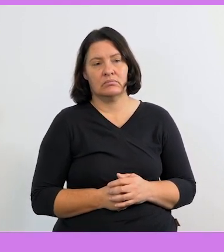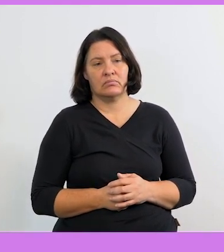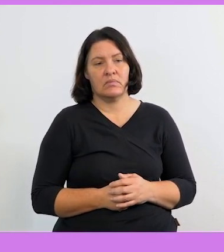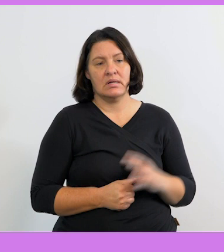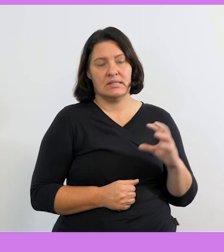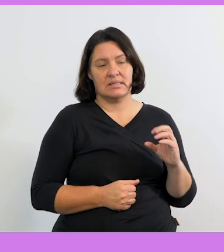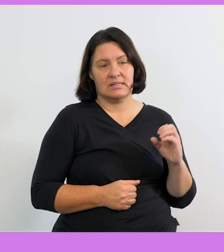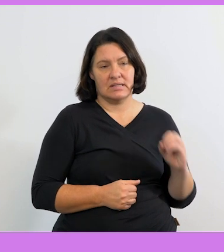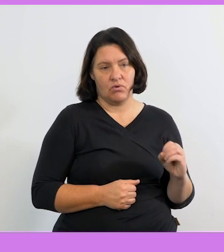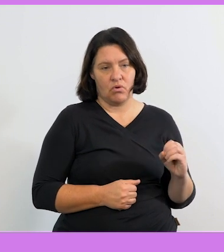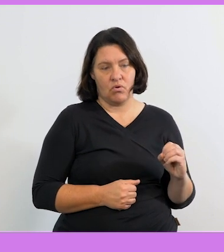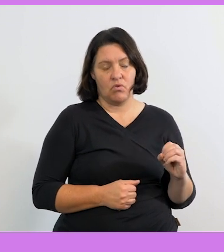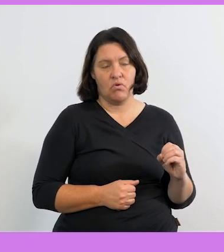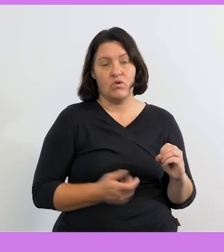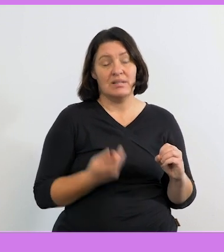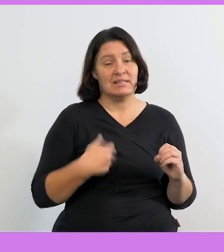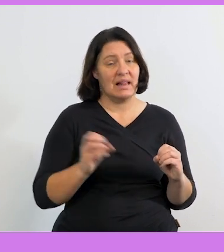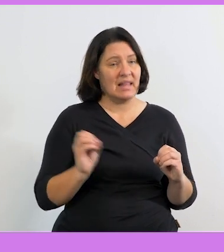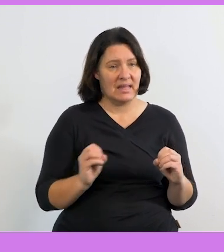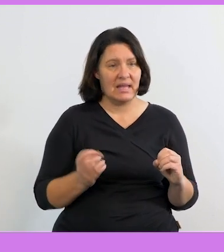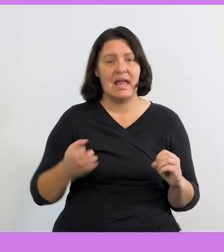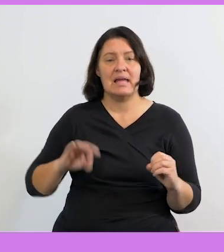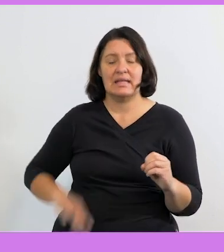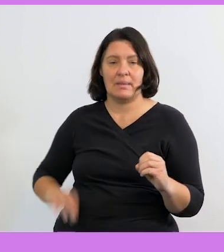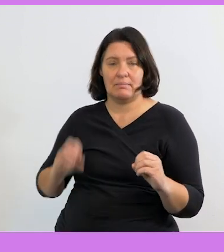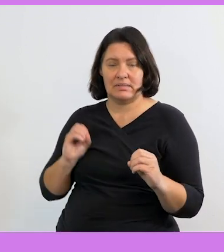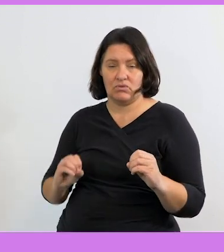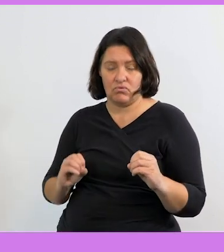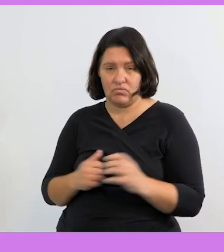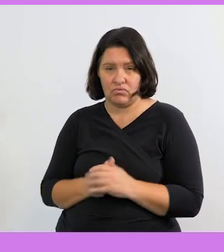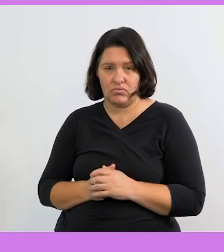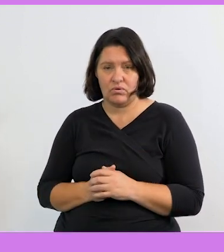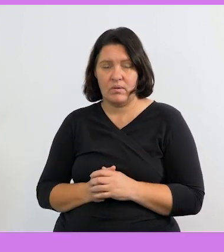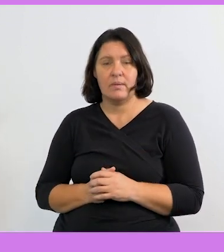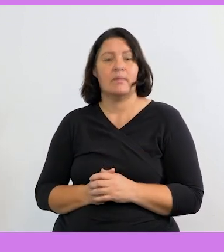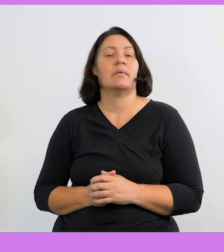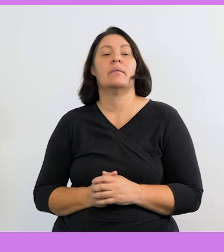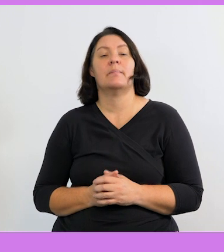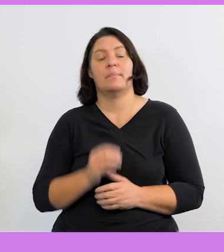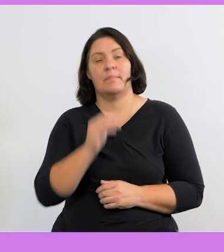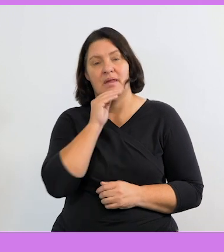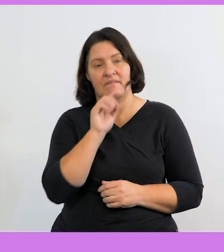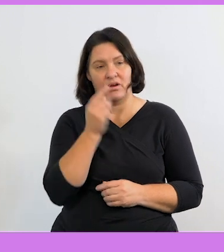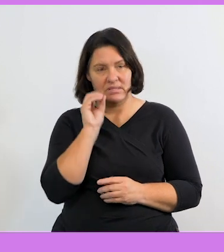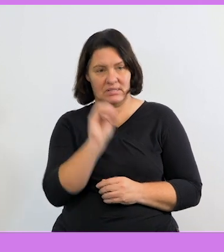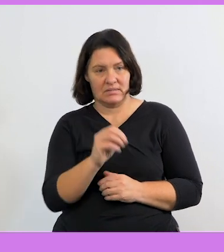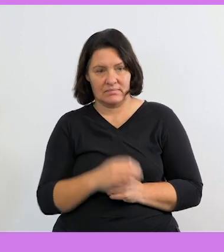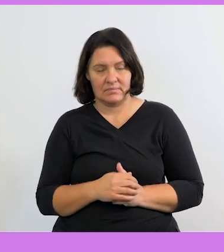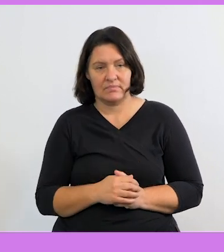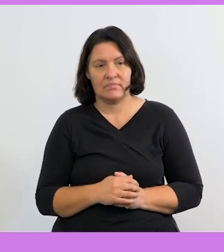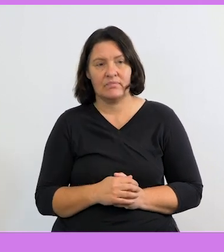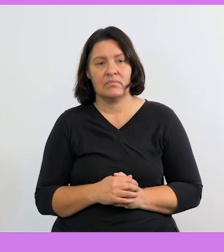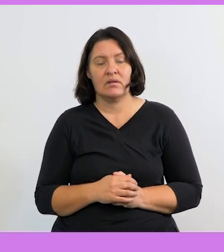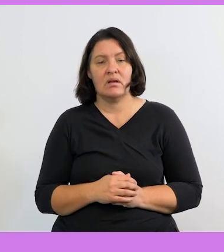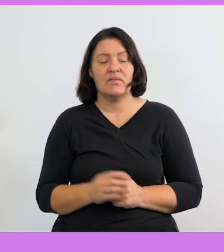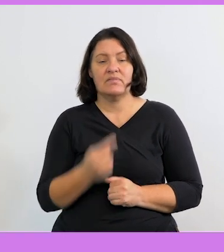pair is 0. If we don't sell any bunny chows, our income will be 0. So therefore, it will be the first point plotted